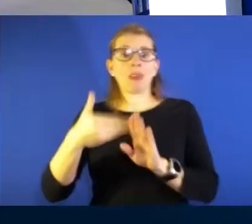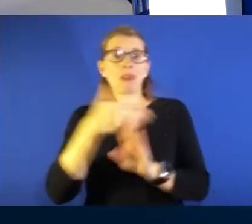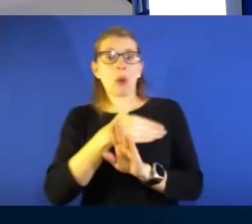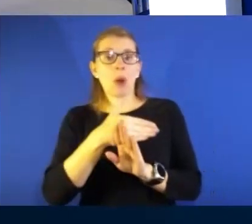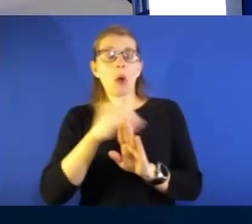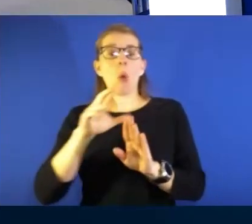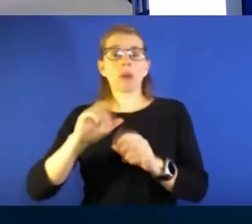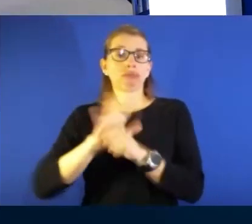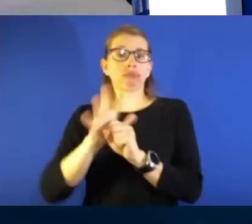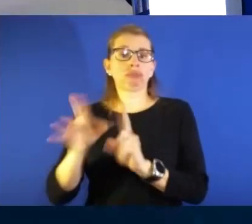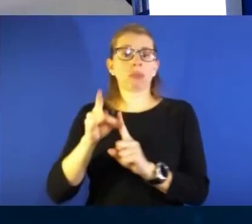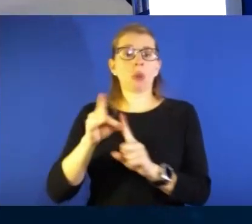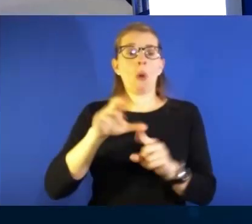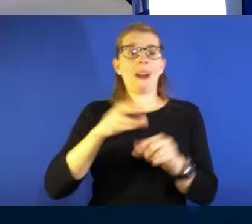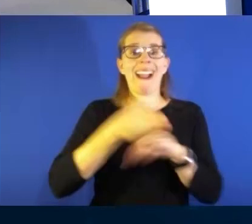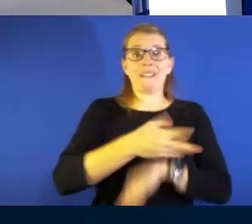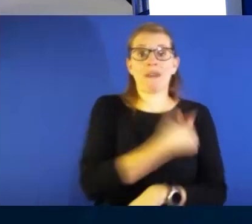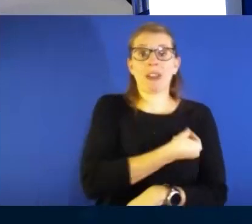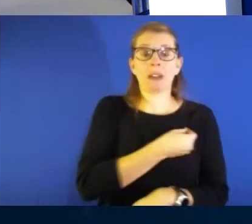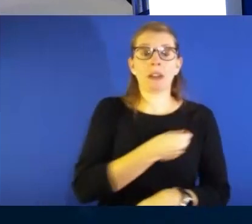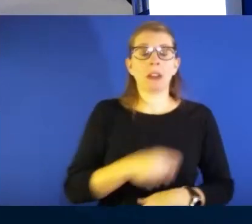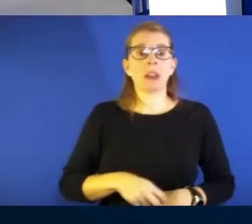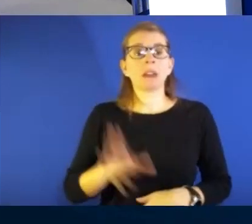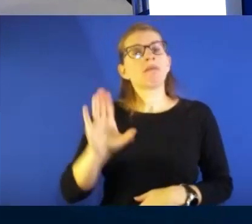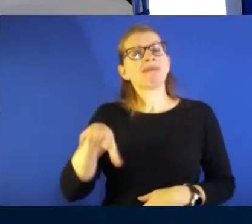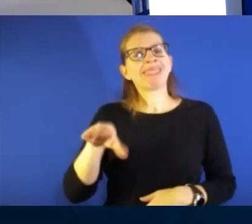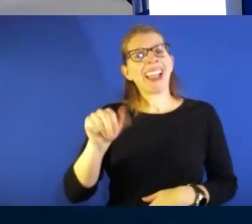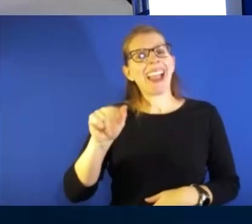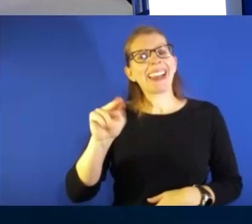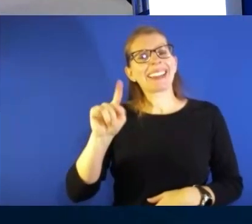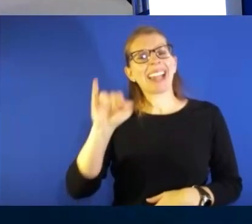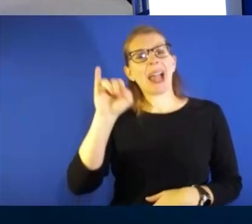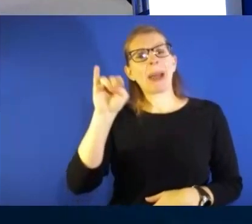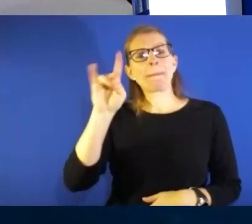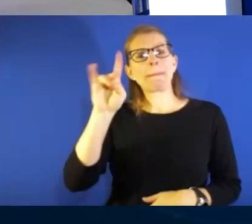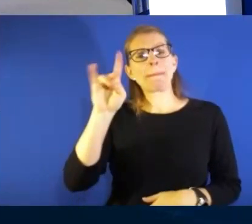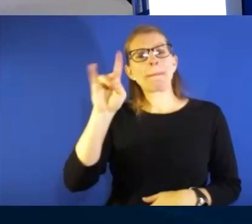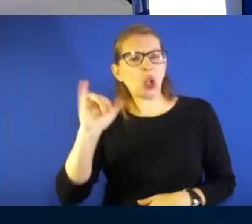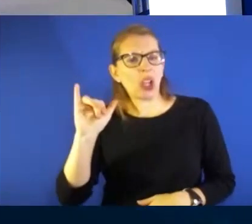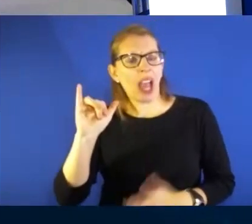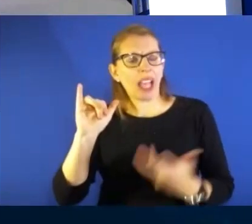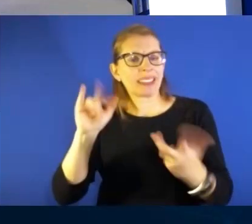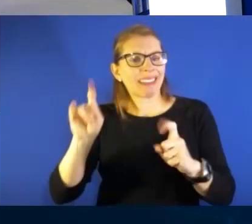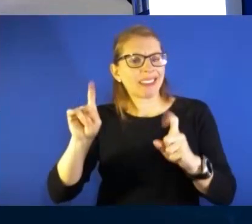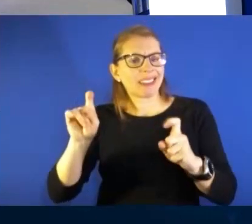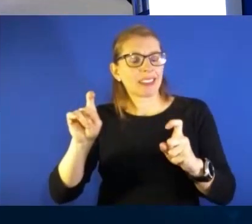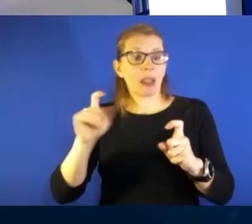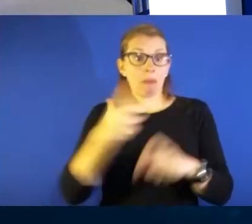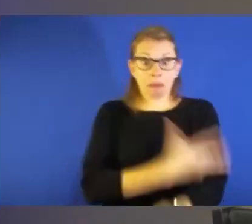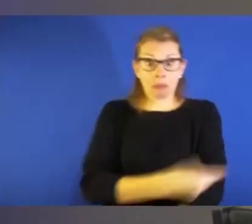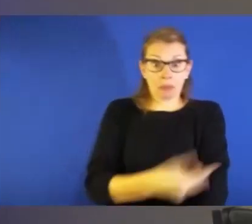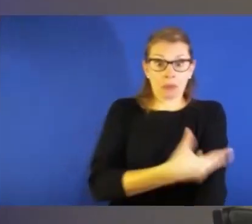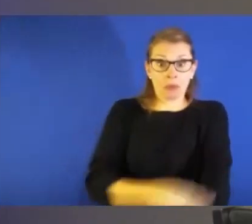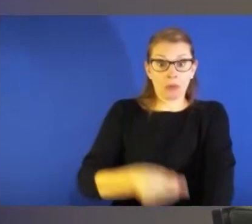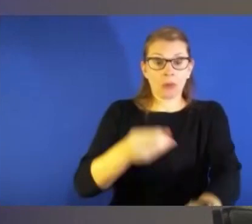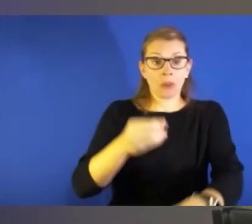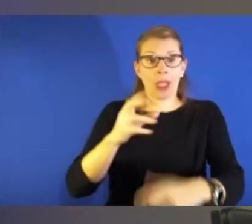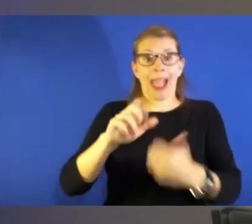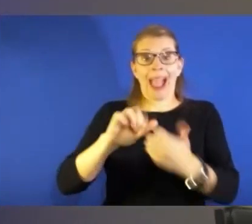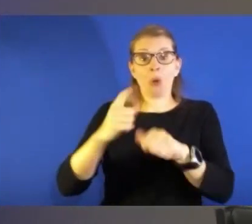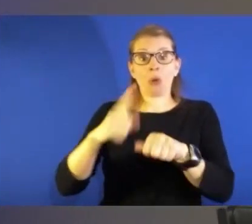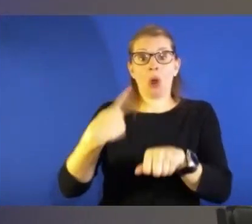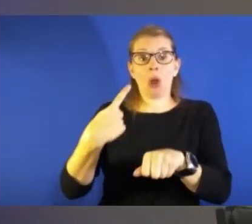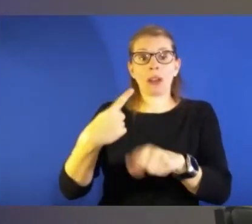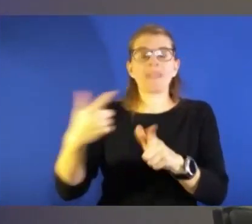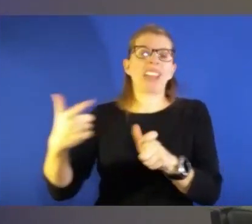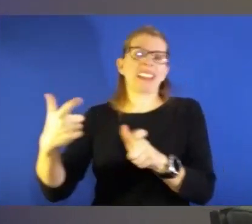What does a antibody test look like? Is it a blood test, a blood draw? And then how long would it take to even get that back? Oh, It's usually pretty within, rapid. I was going to